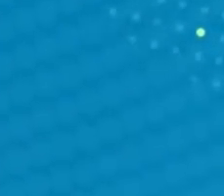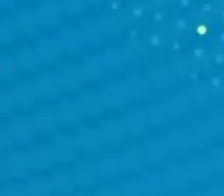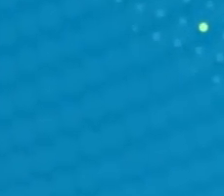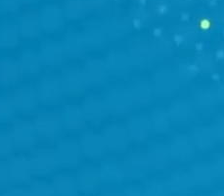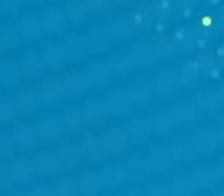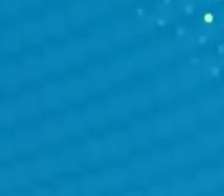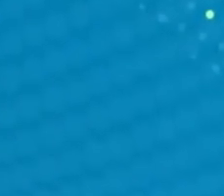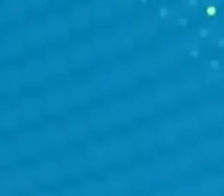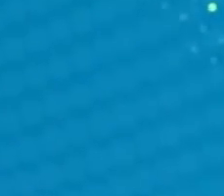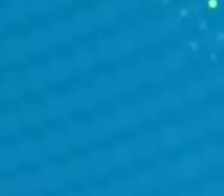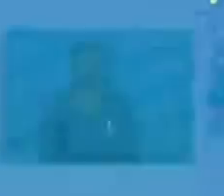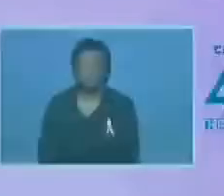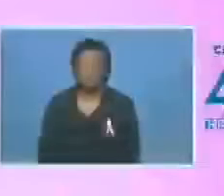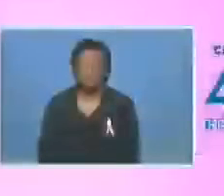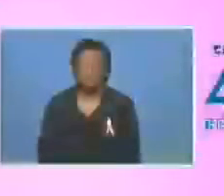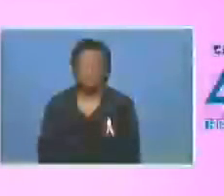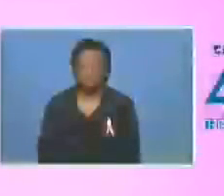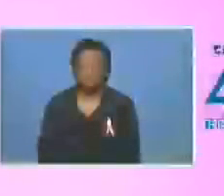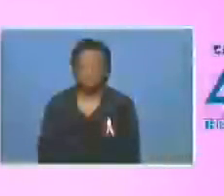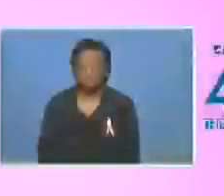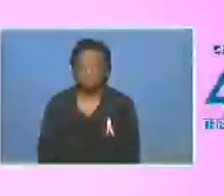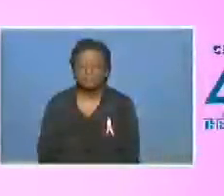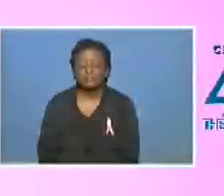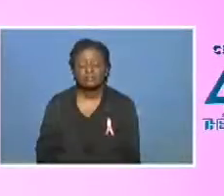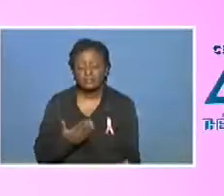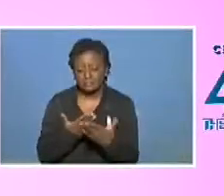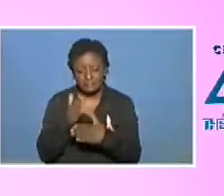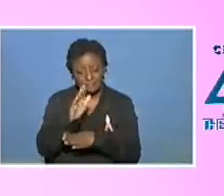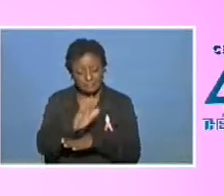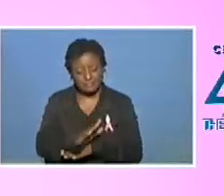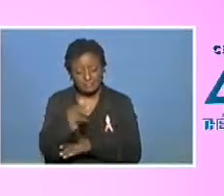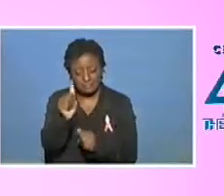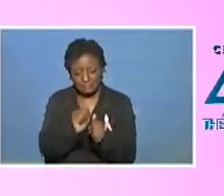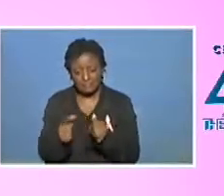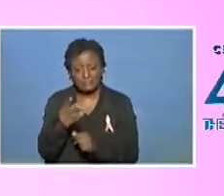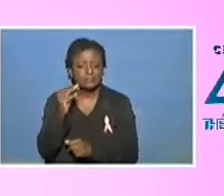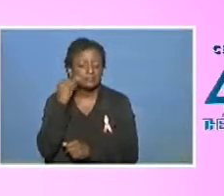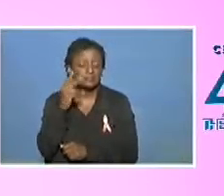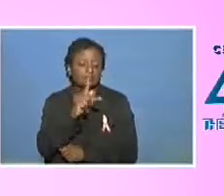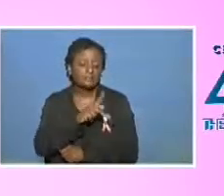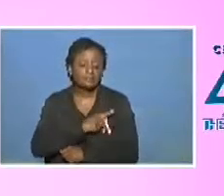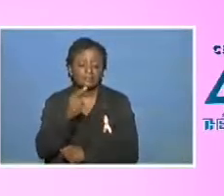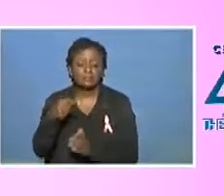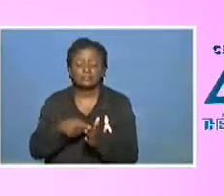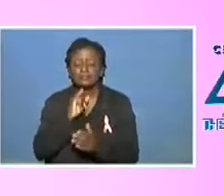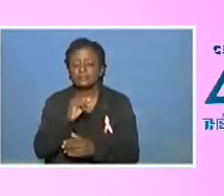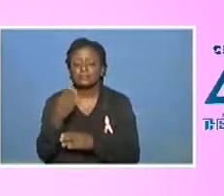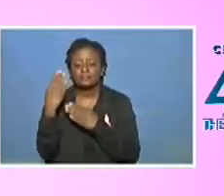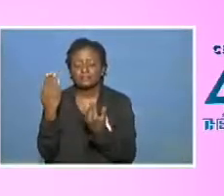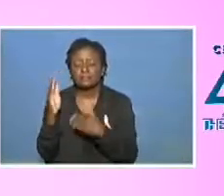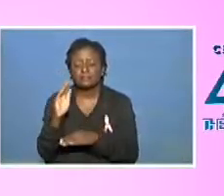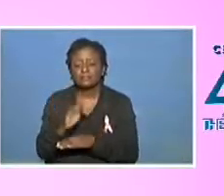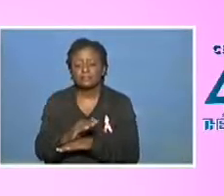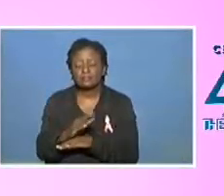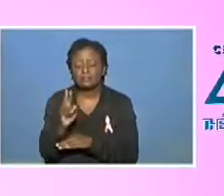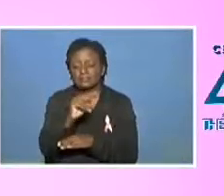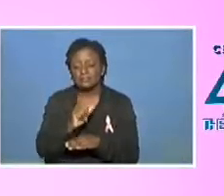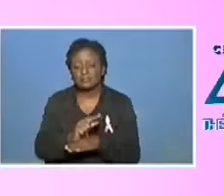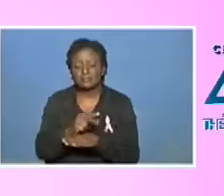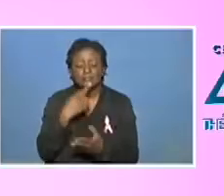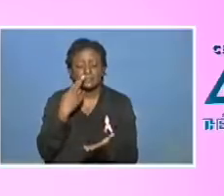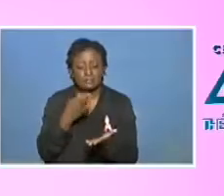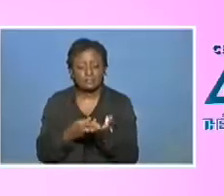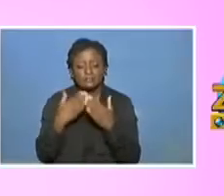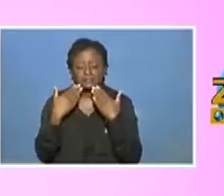with BTC. Good evening, everyone. I'm Akush Lapinder, and this is the Bahamas Tonight, the National